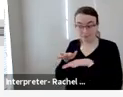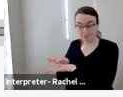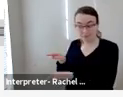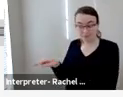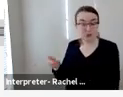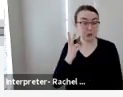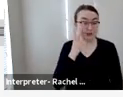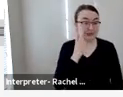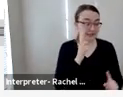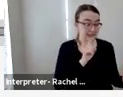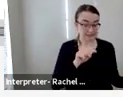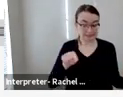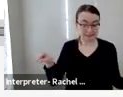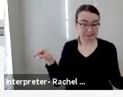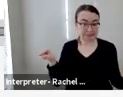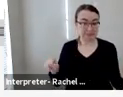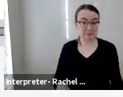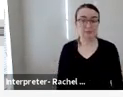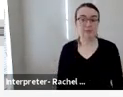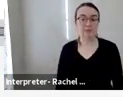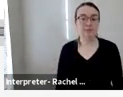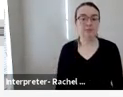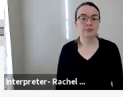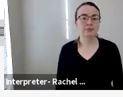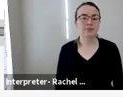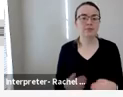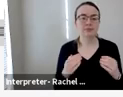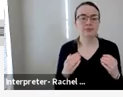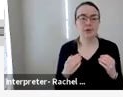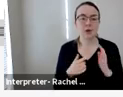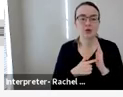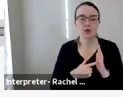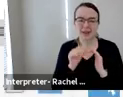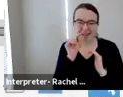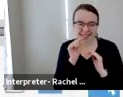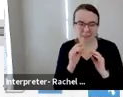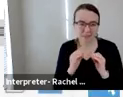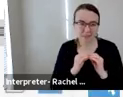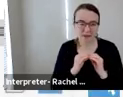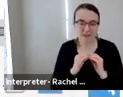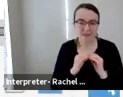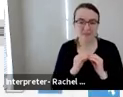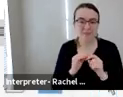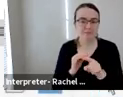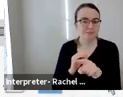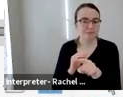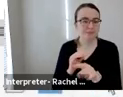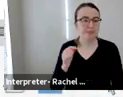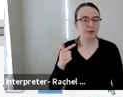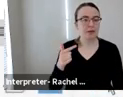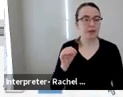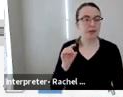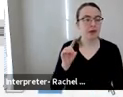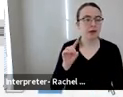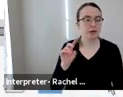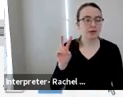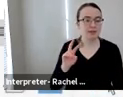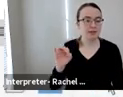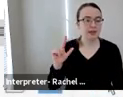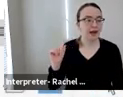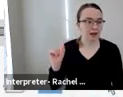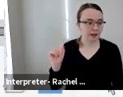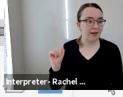And let's go two steps further, right? Let's talk about Godzilla for a second, right? And